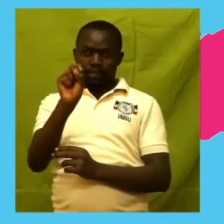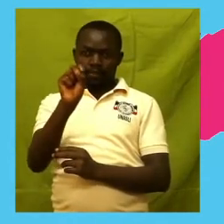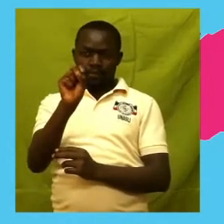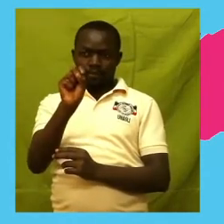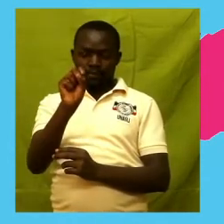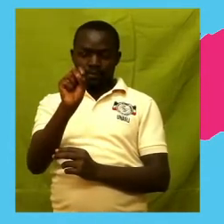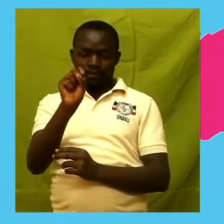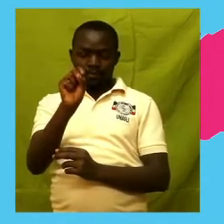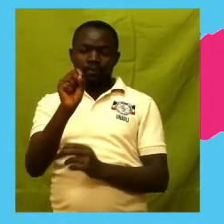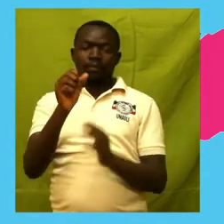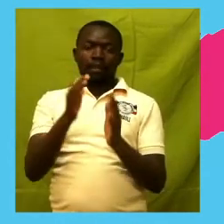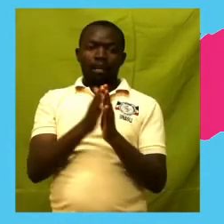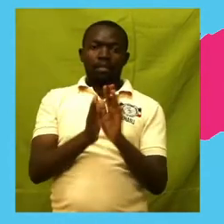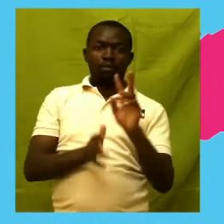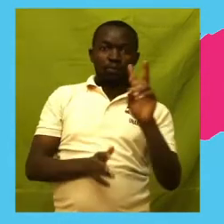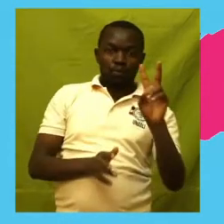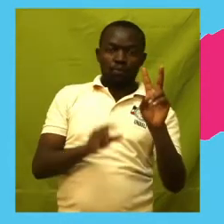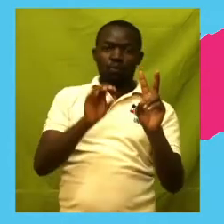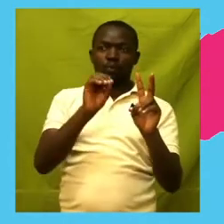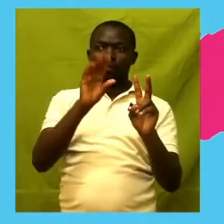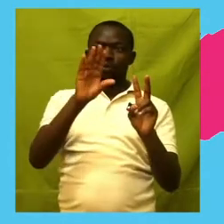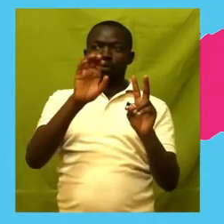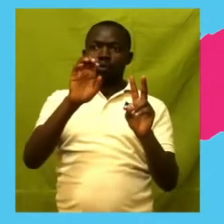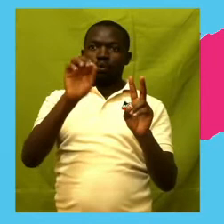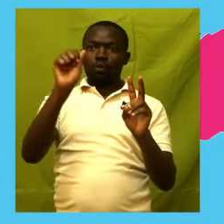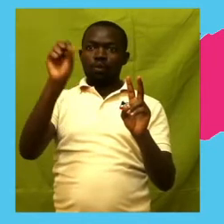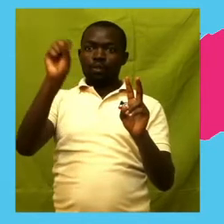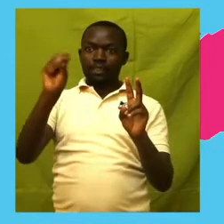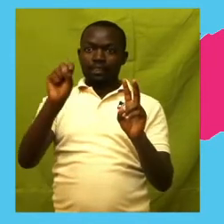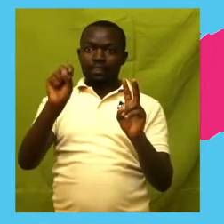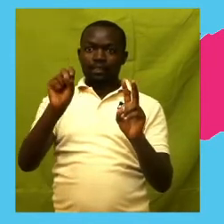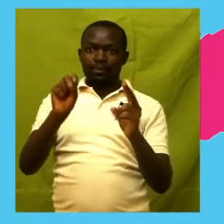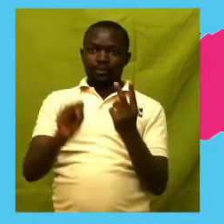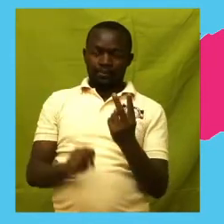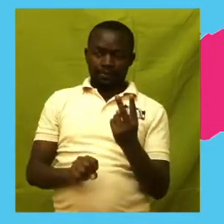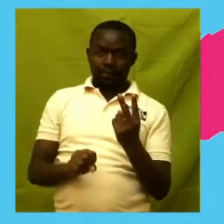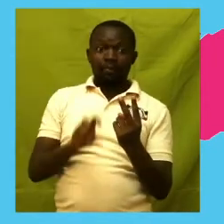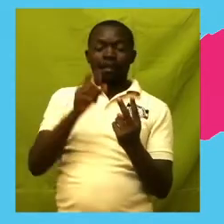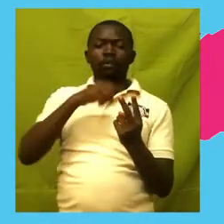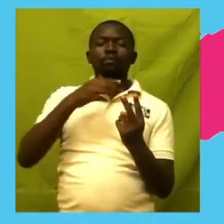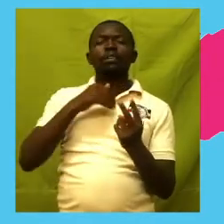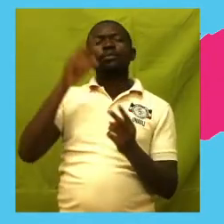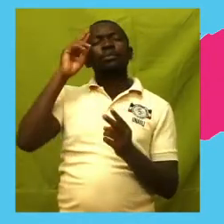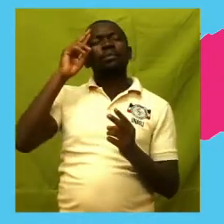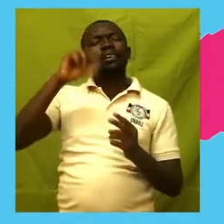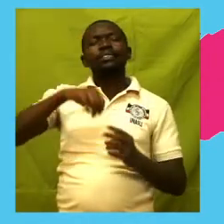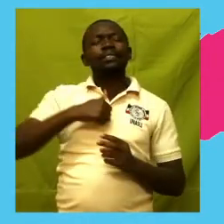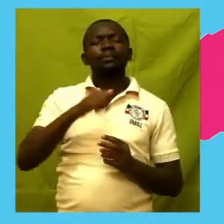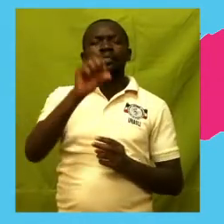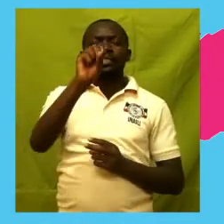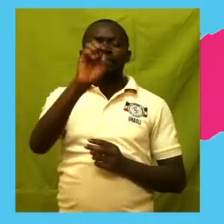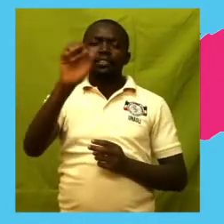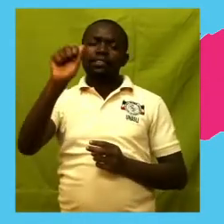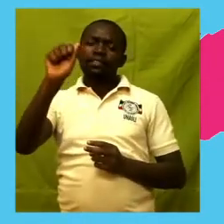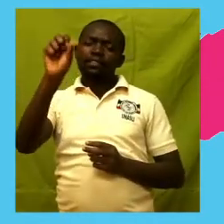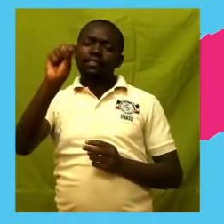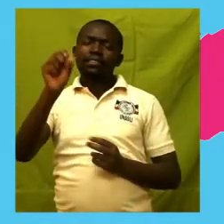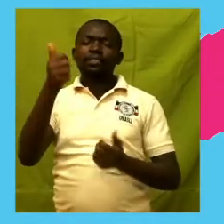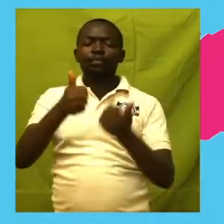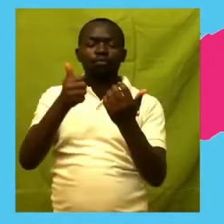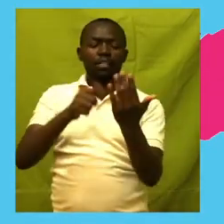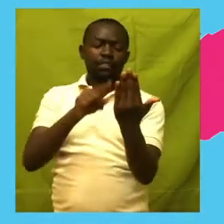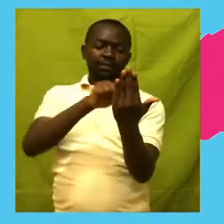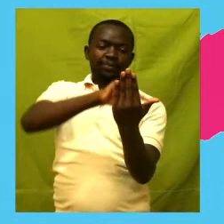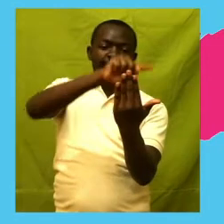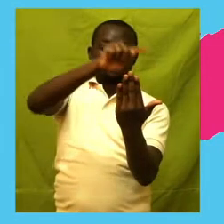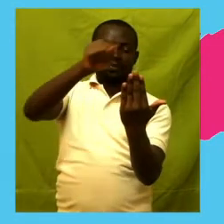3 oceans. Let's remind ourselves about the seas. What are the